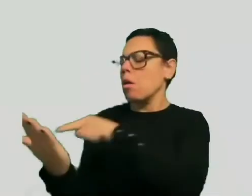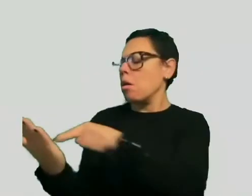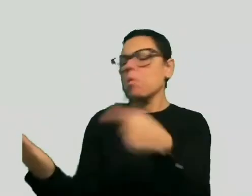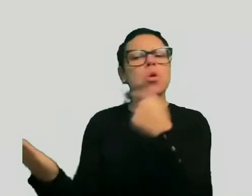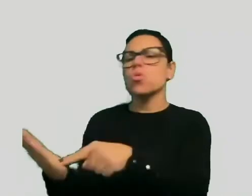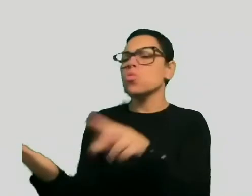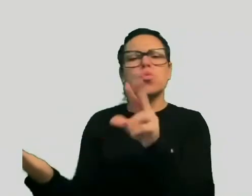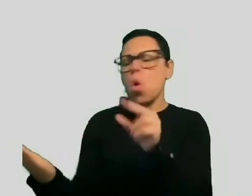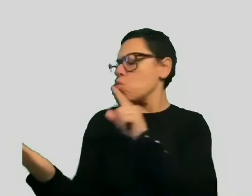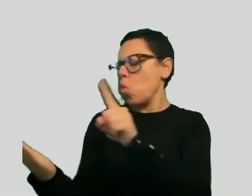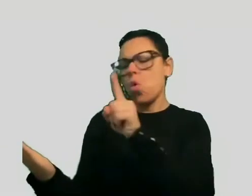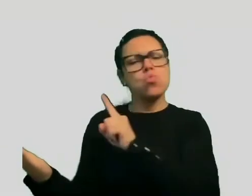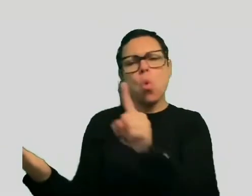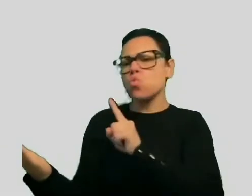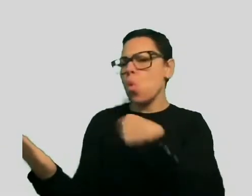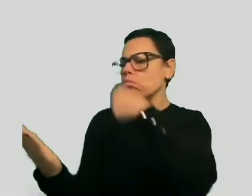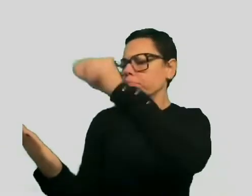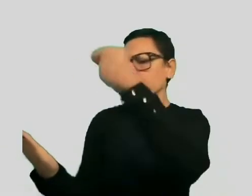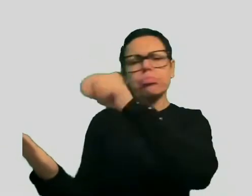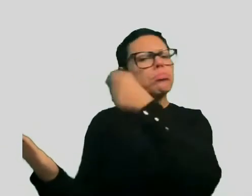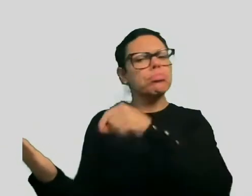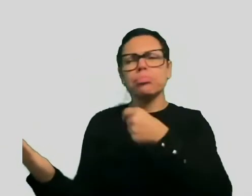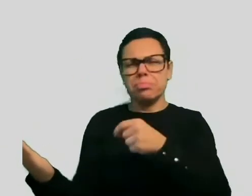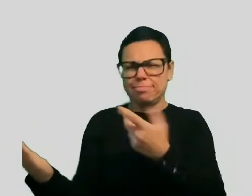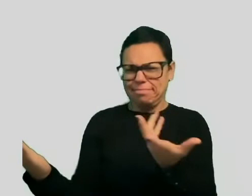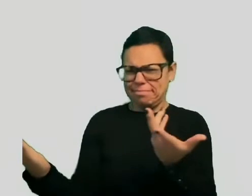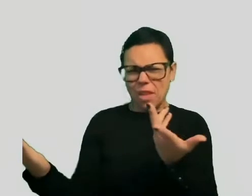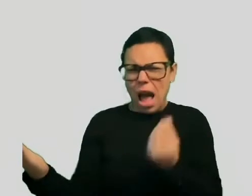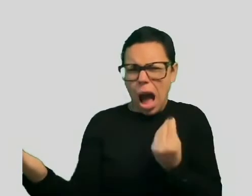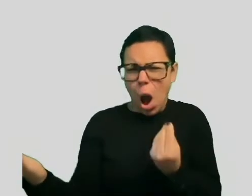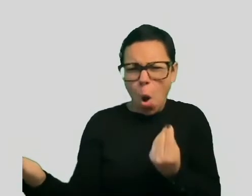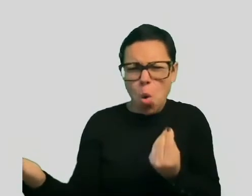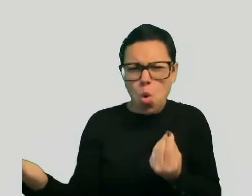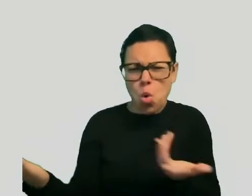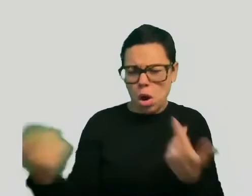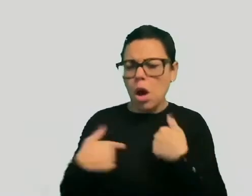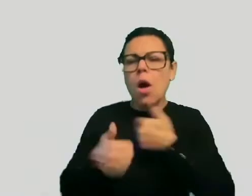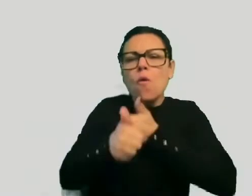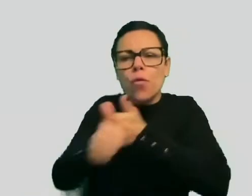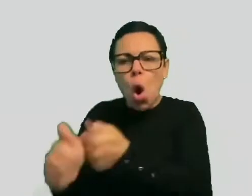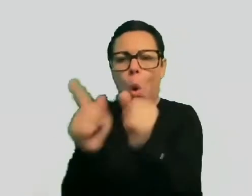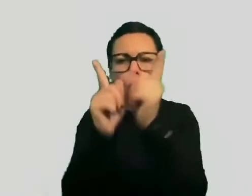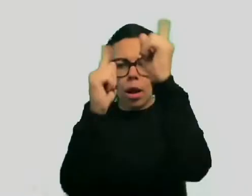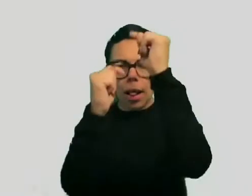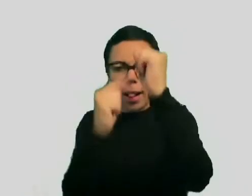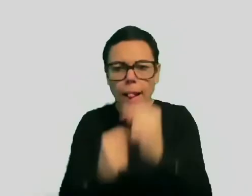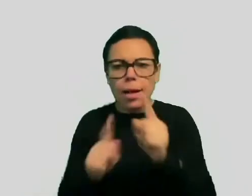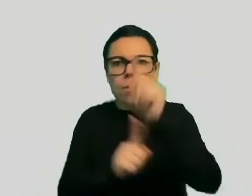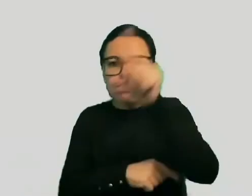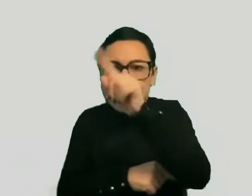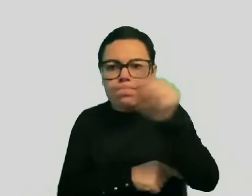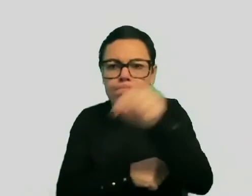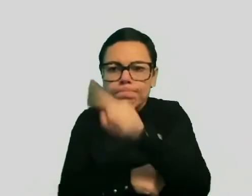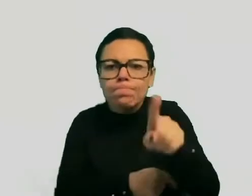house. Then it's according to the checklist, not according to what we try to achieve. How does your checklist help to work on